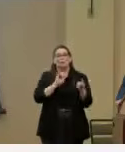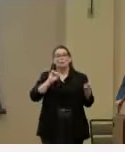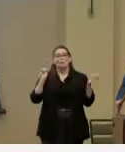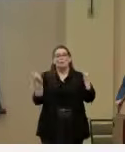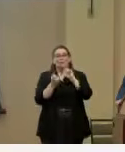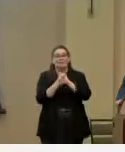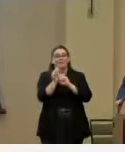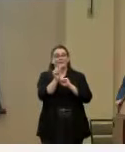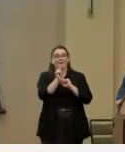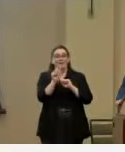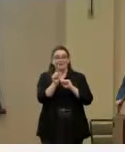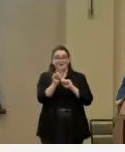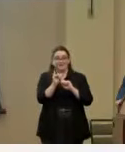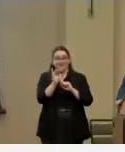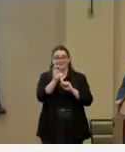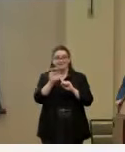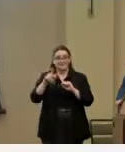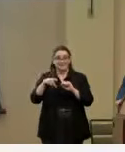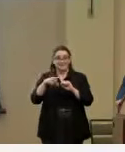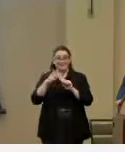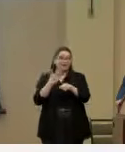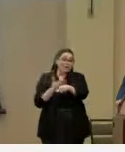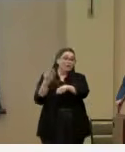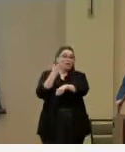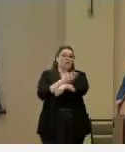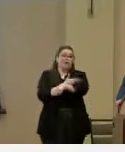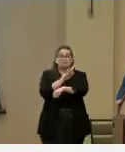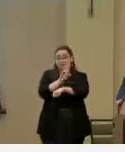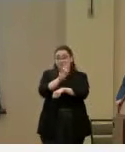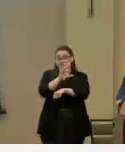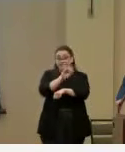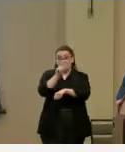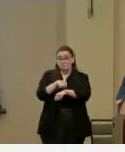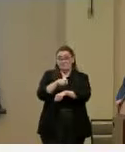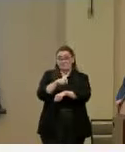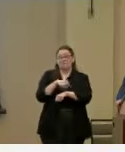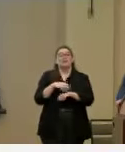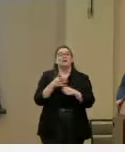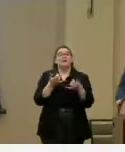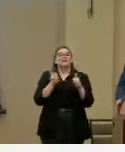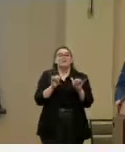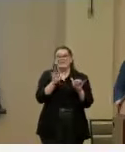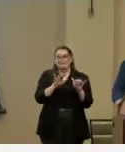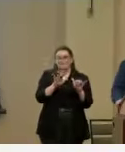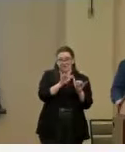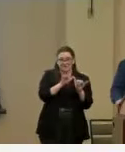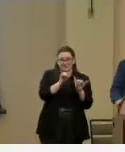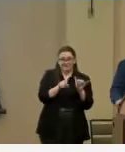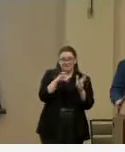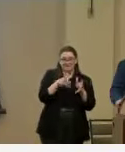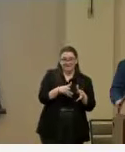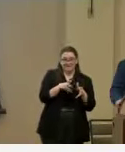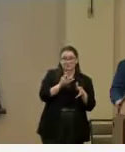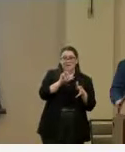of anti-CCP has improved that to about 75%, but still 25%